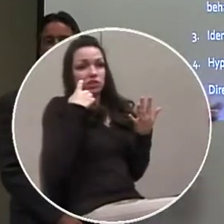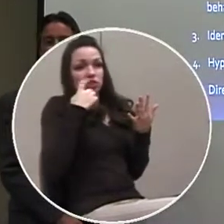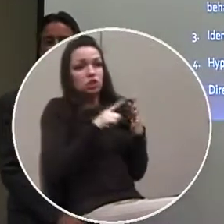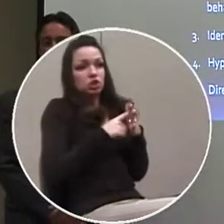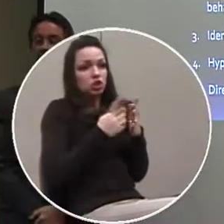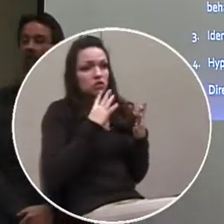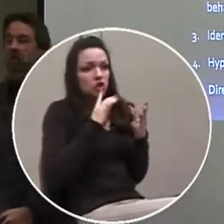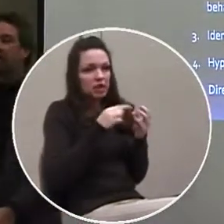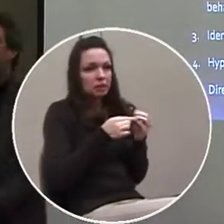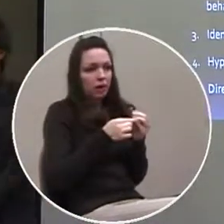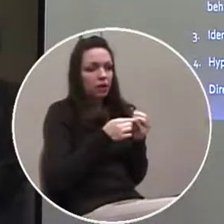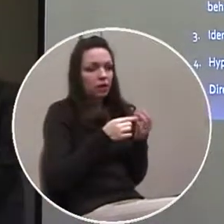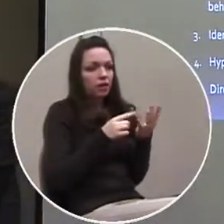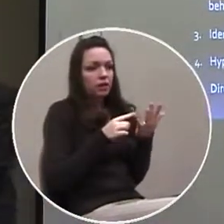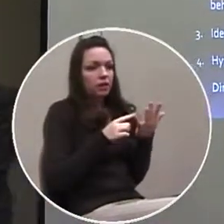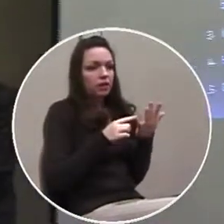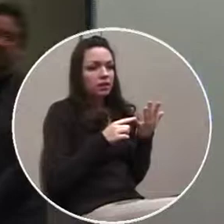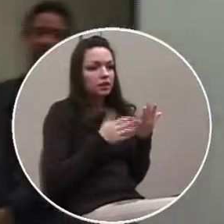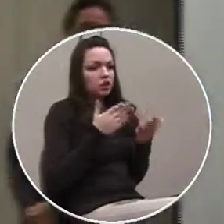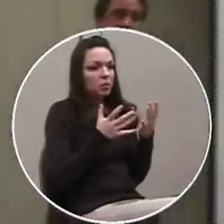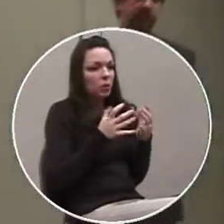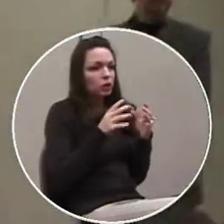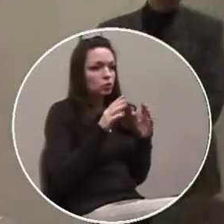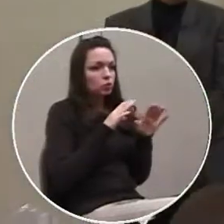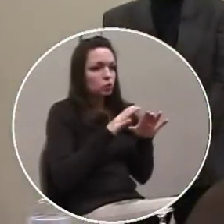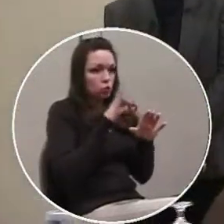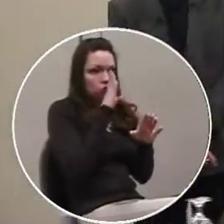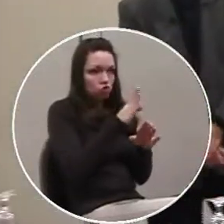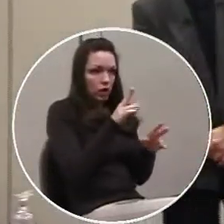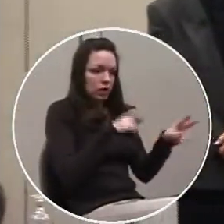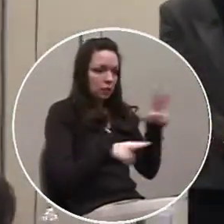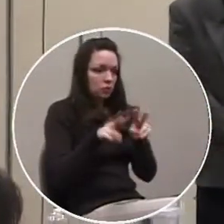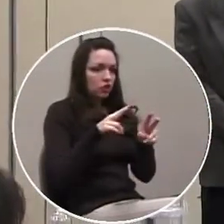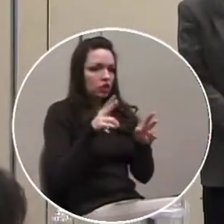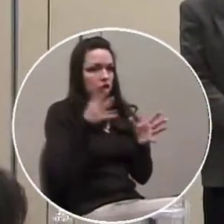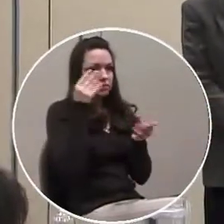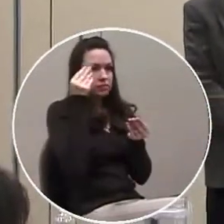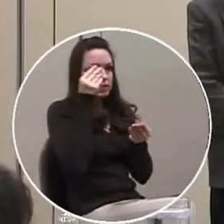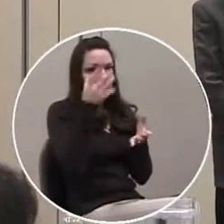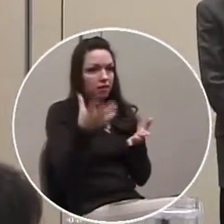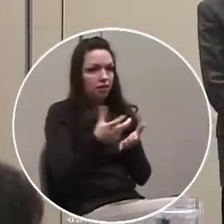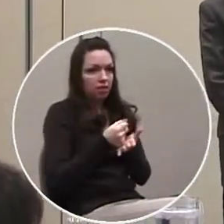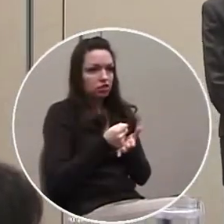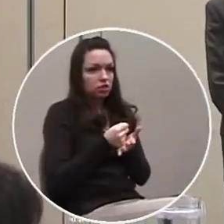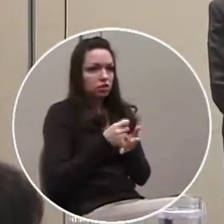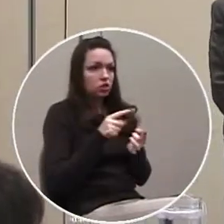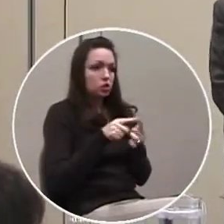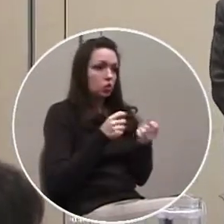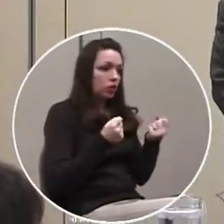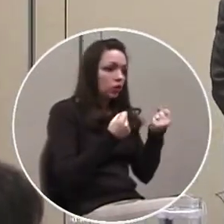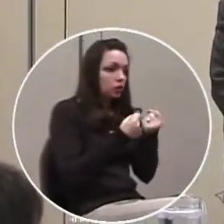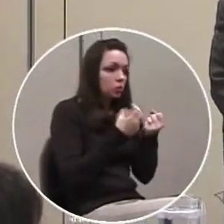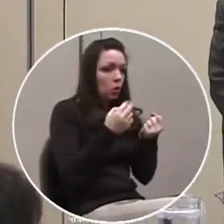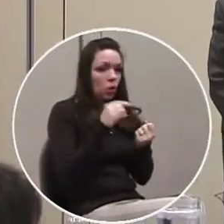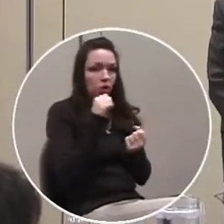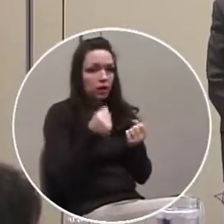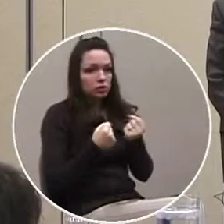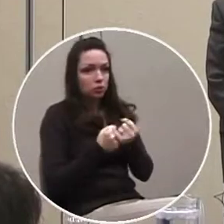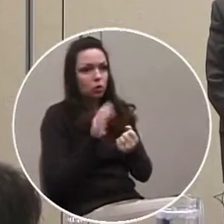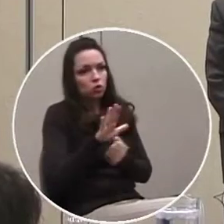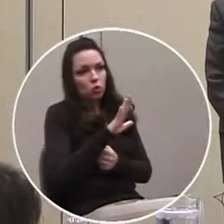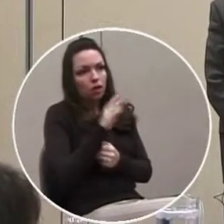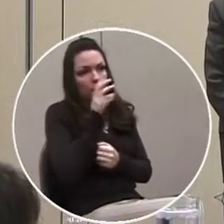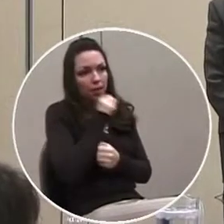the end of last time is you may want to do direct observational data collection in order to confirm or disconfirm your